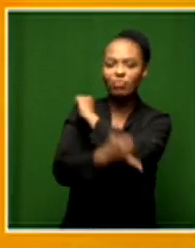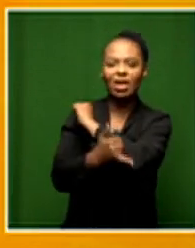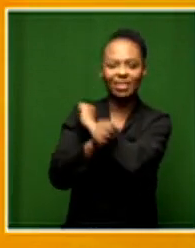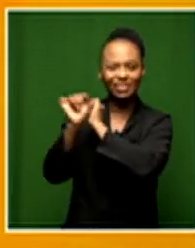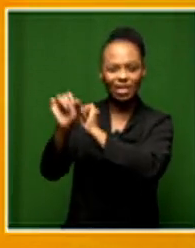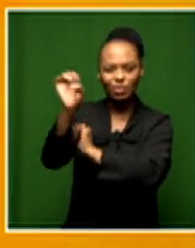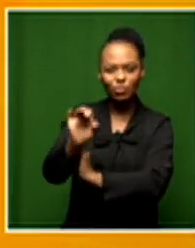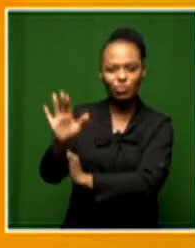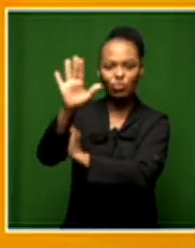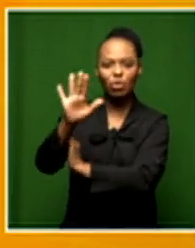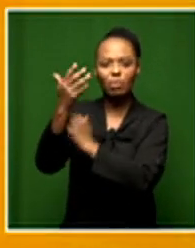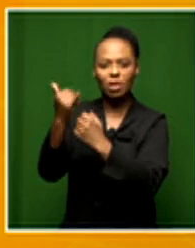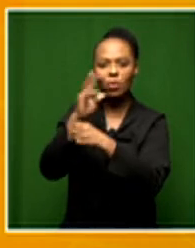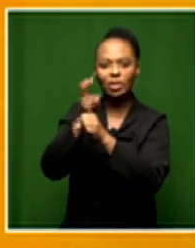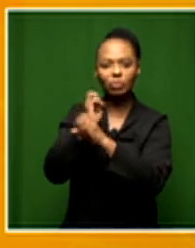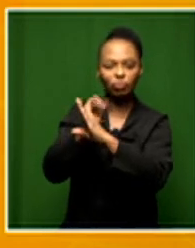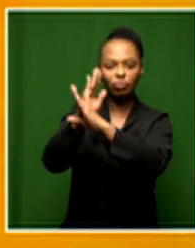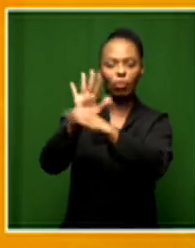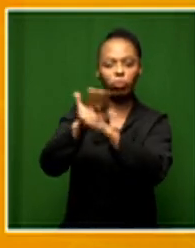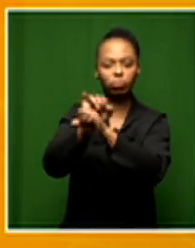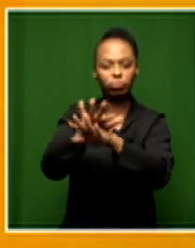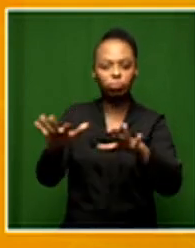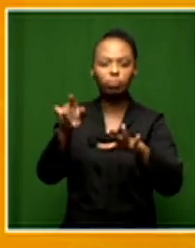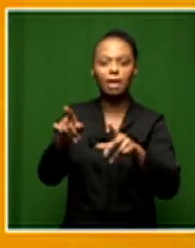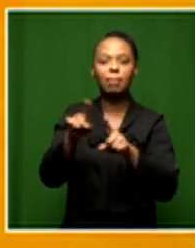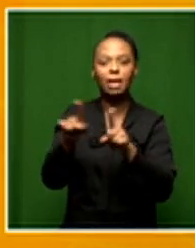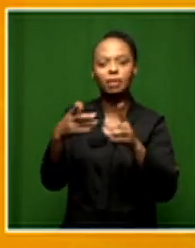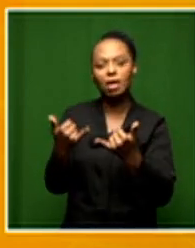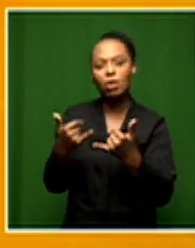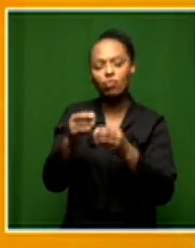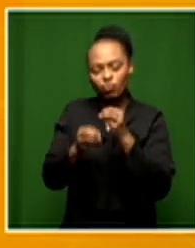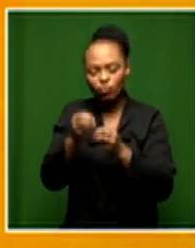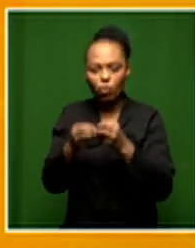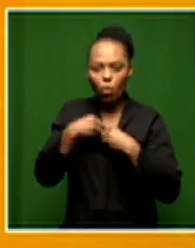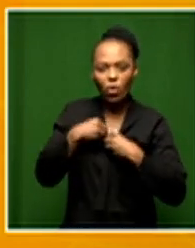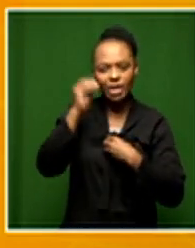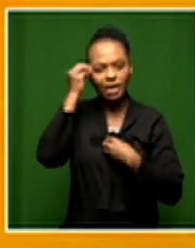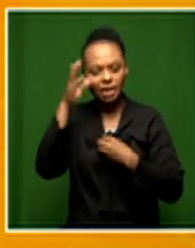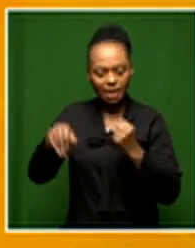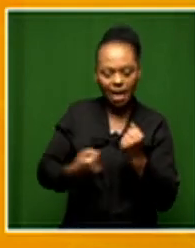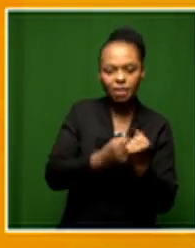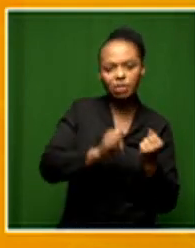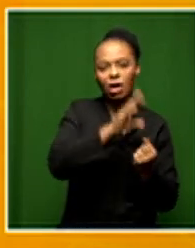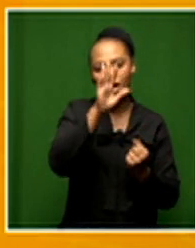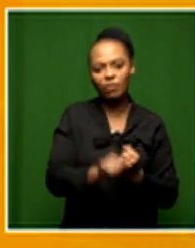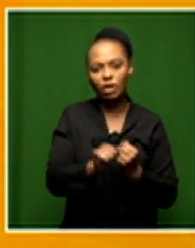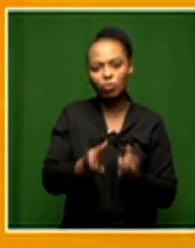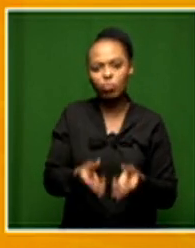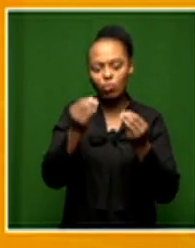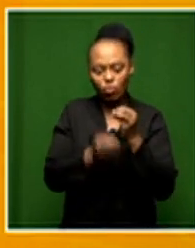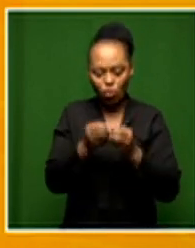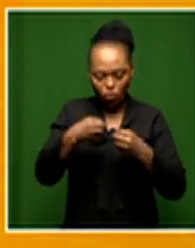to be broader spread of COVID-19 vaccines as well, and discussing their interest in assisting South Africa